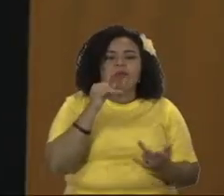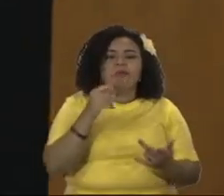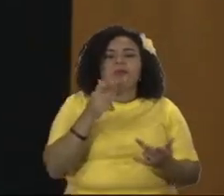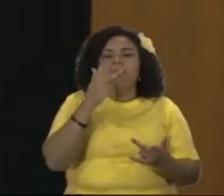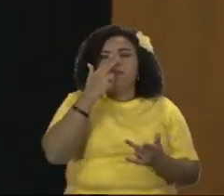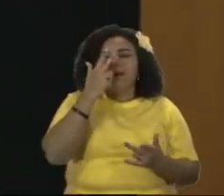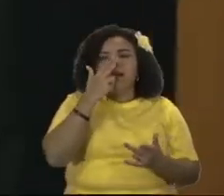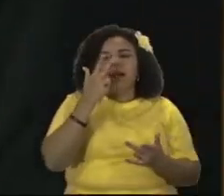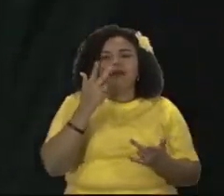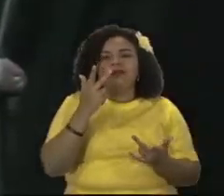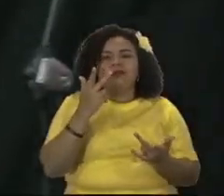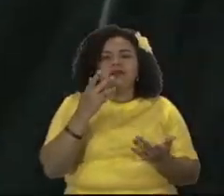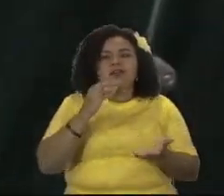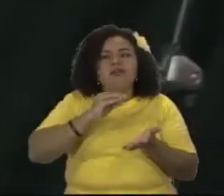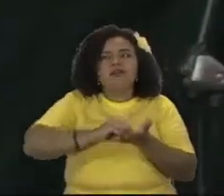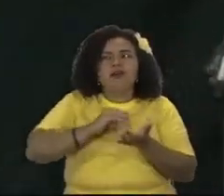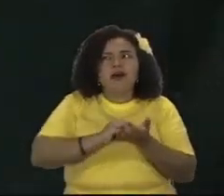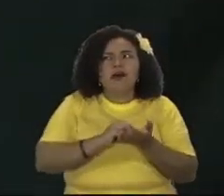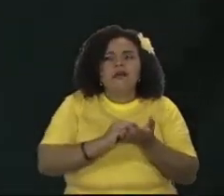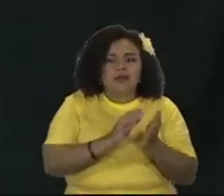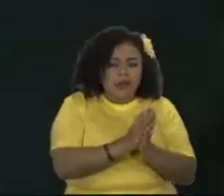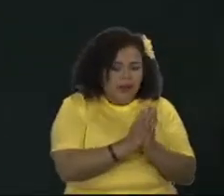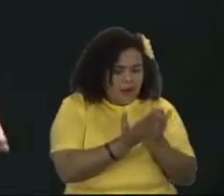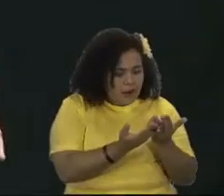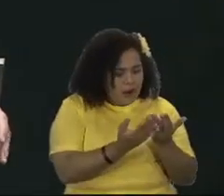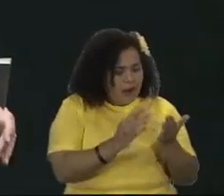you cannot grow towards God